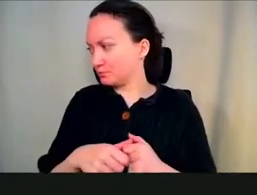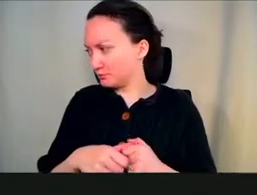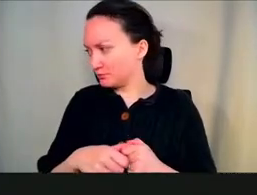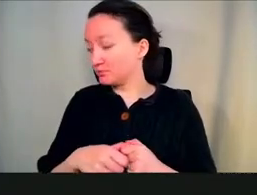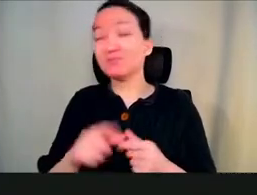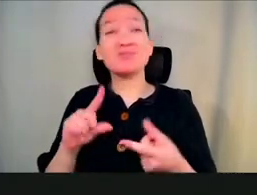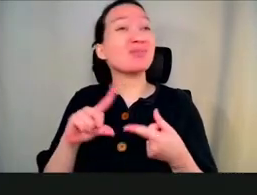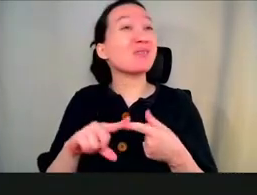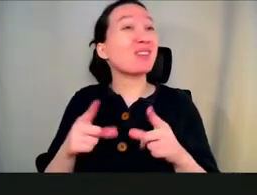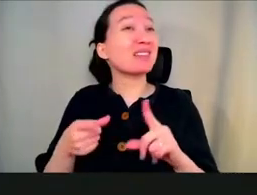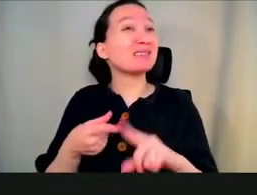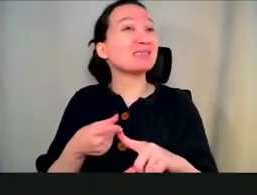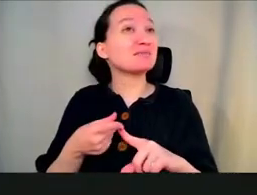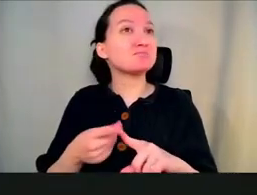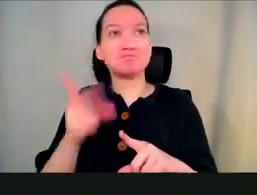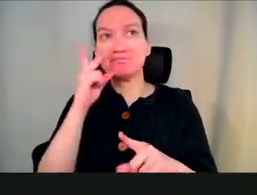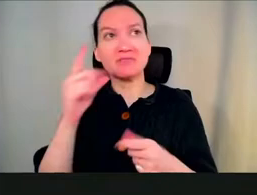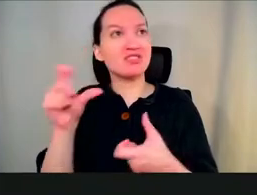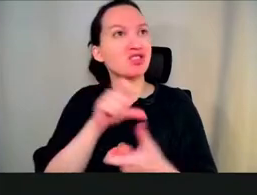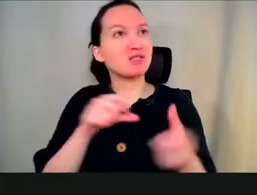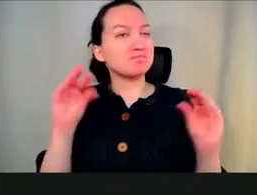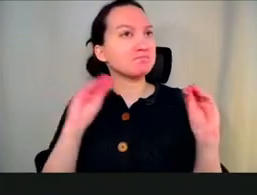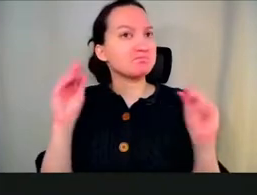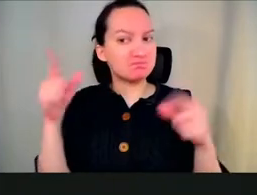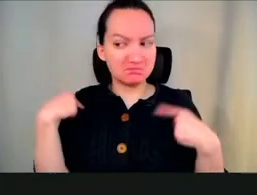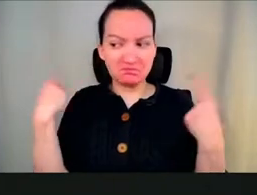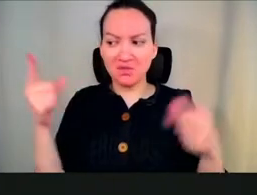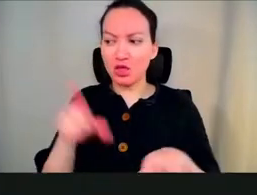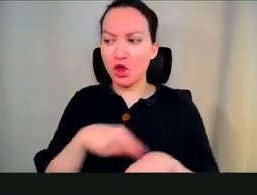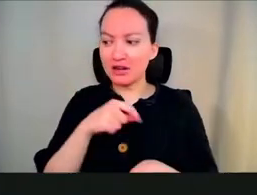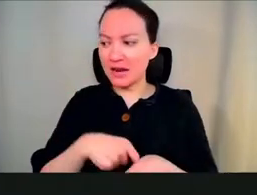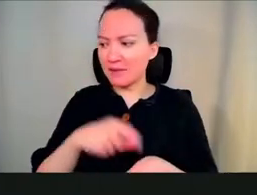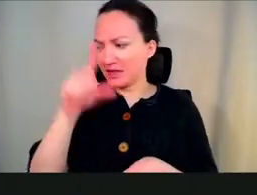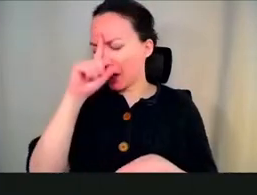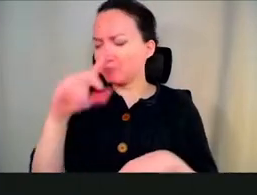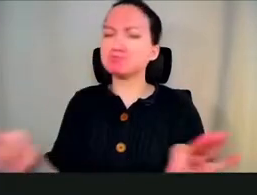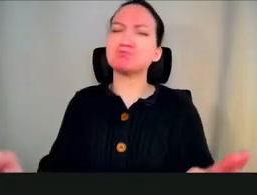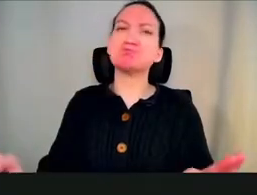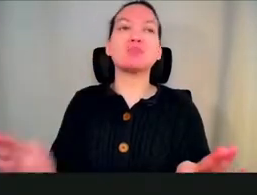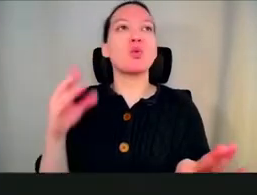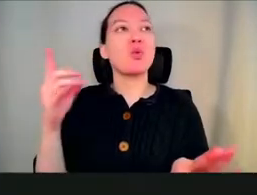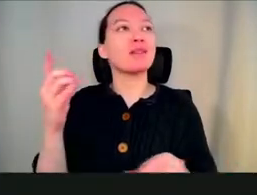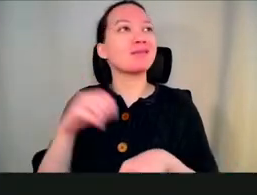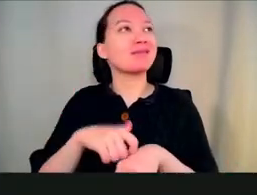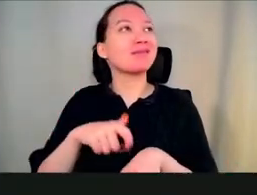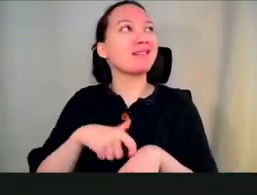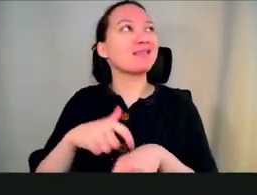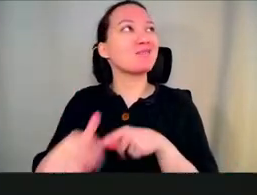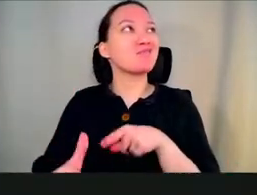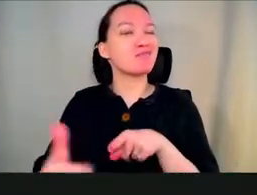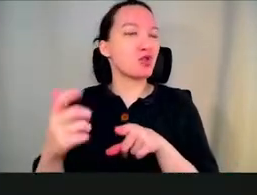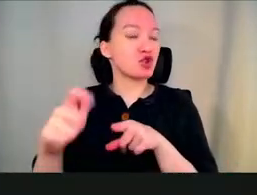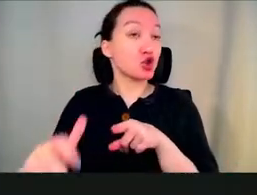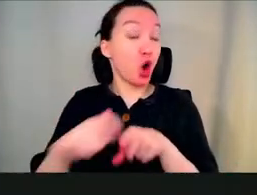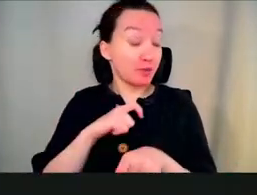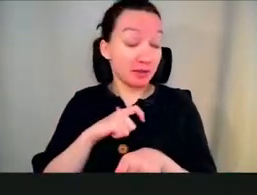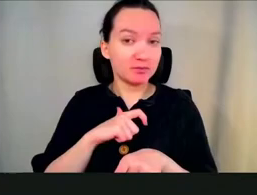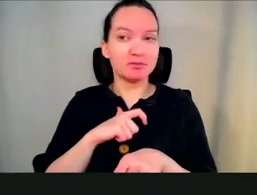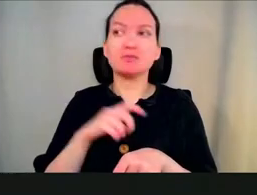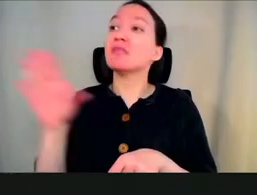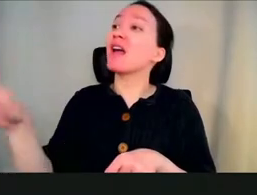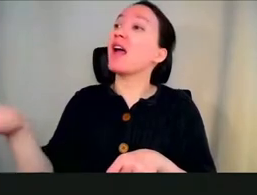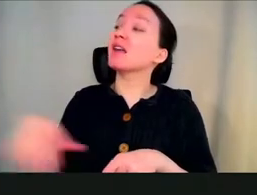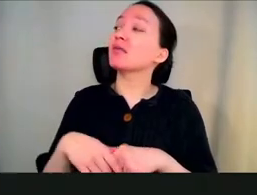had this friend, we'd not seen each other in a while, and I didn't really think much about it. And then one night he just called me, sort of out of the blue, and he was like,